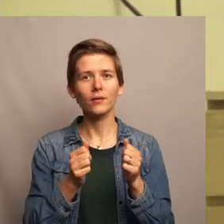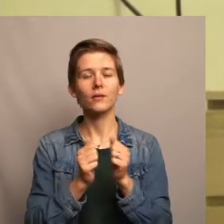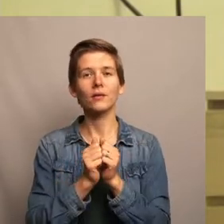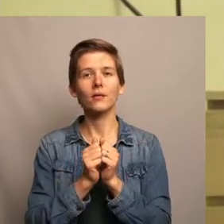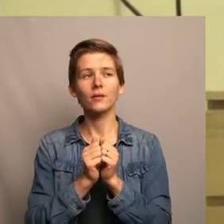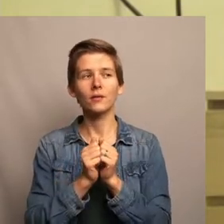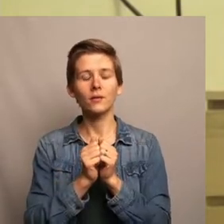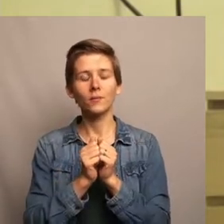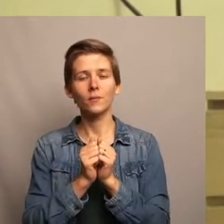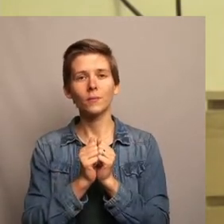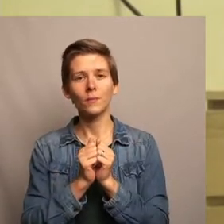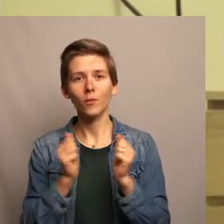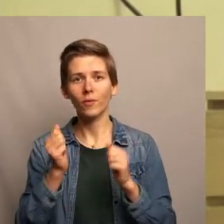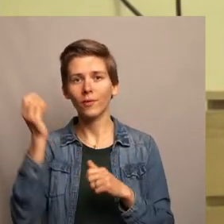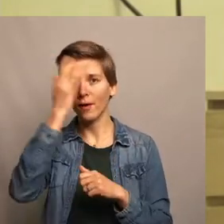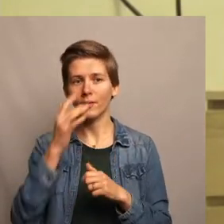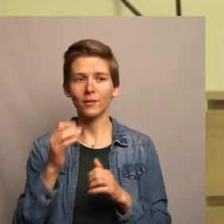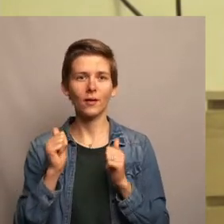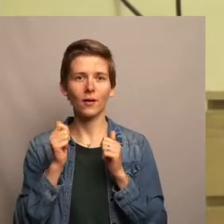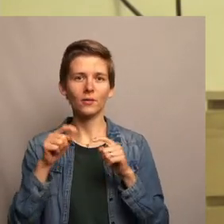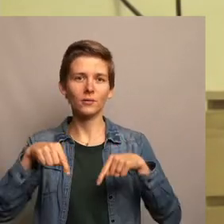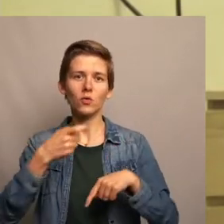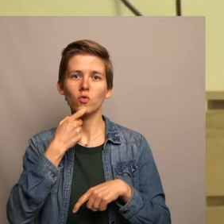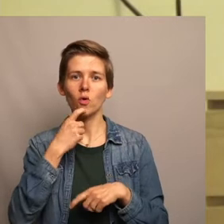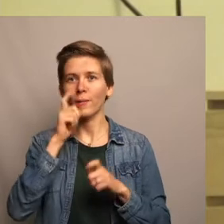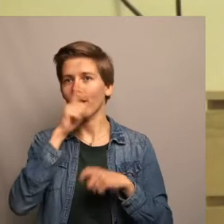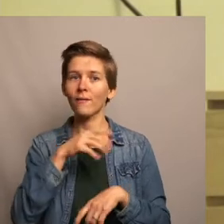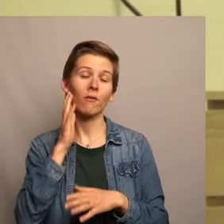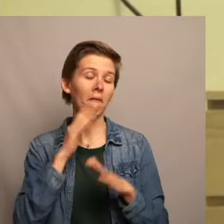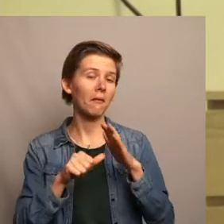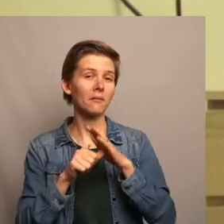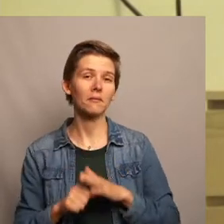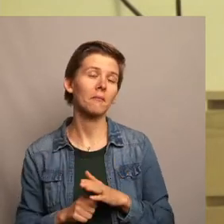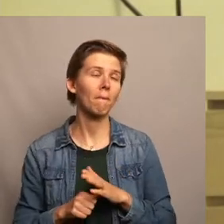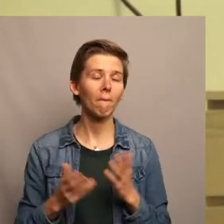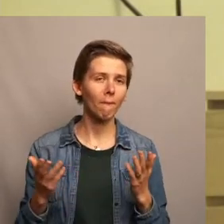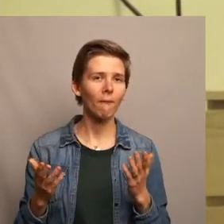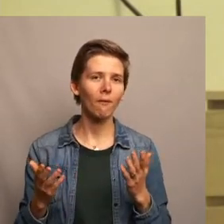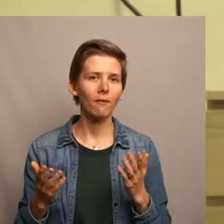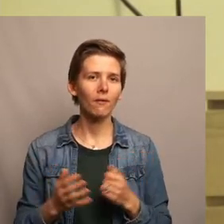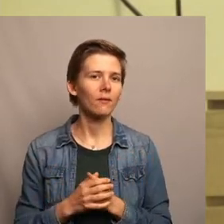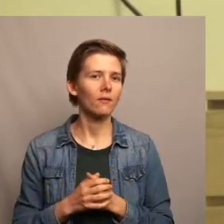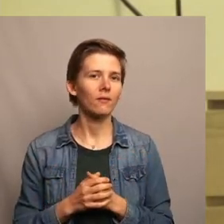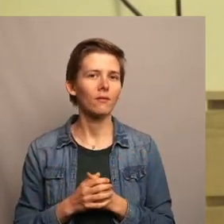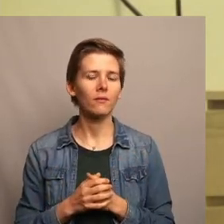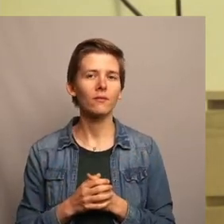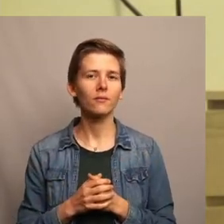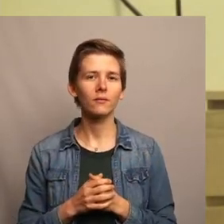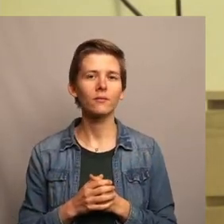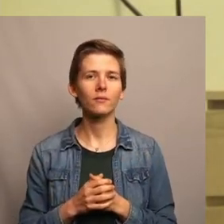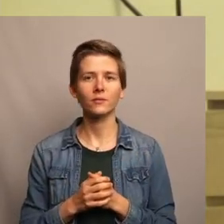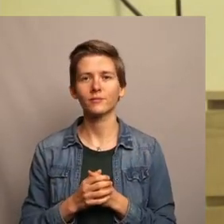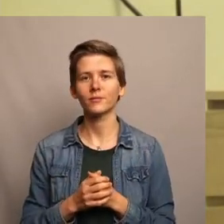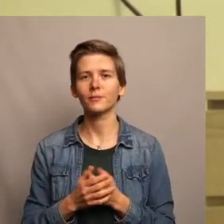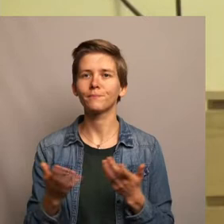it cannot be racist and have such problems, when really, like a lot of other contexts,